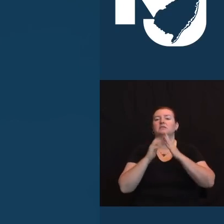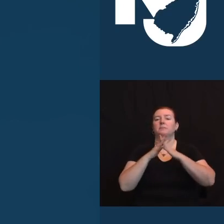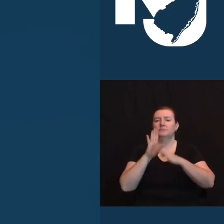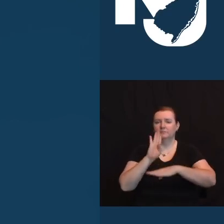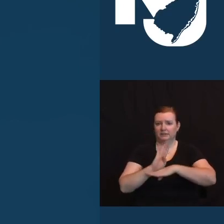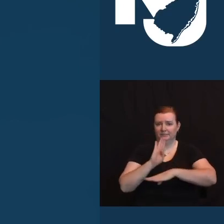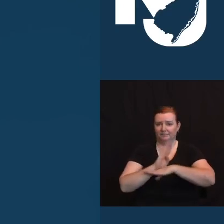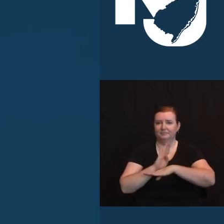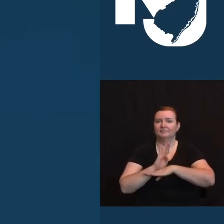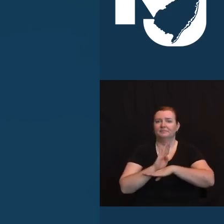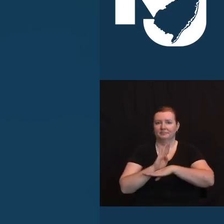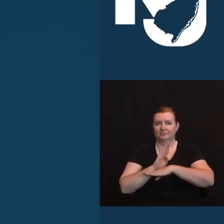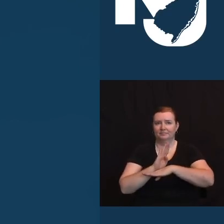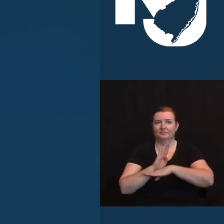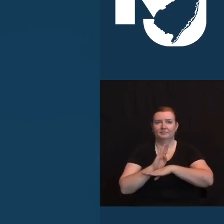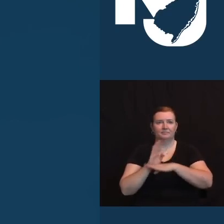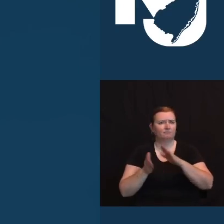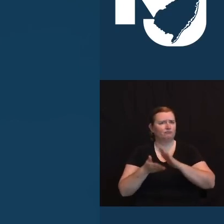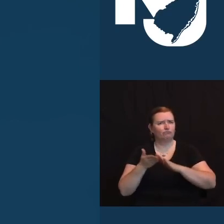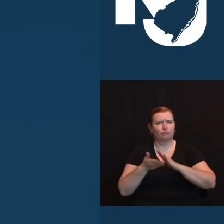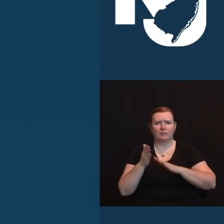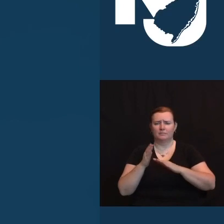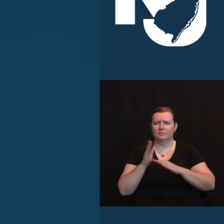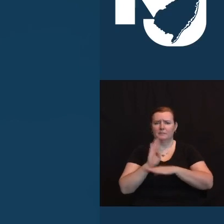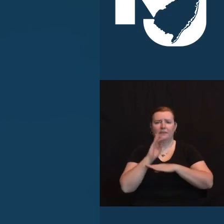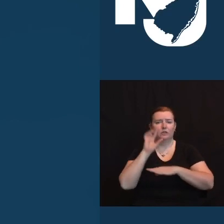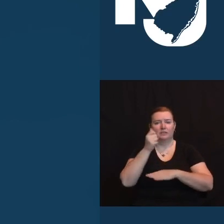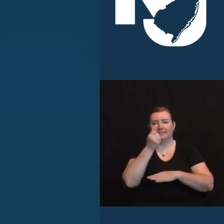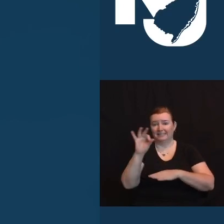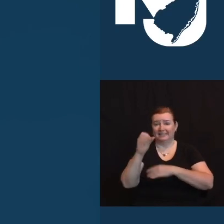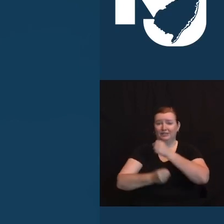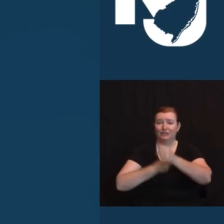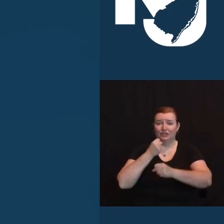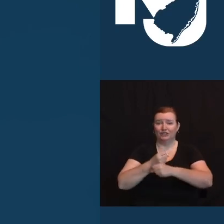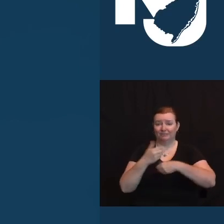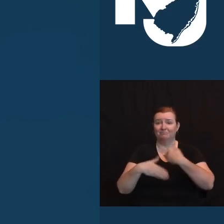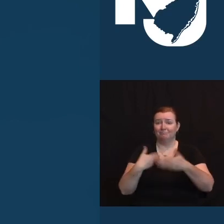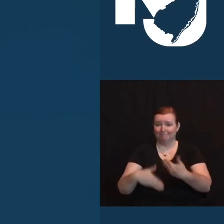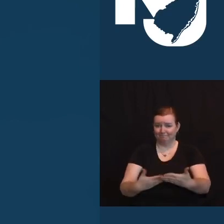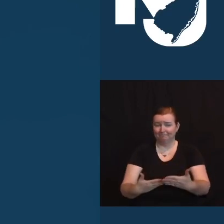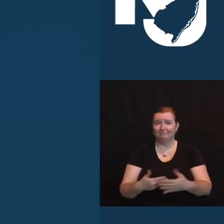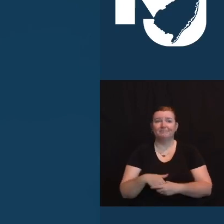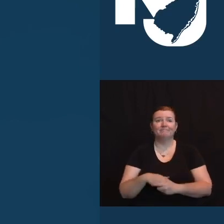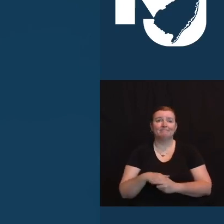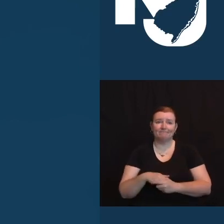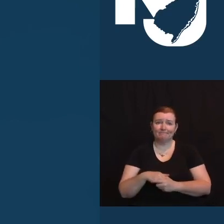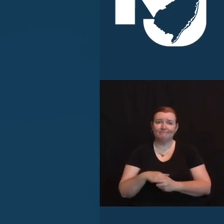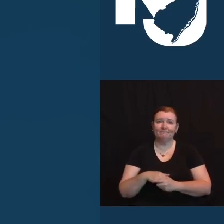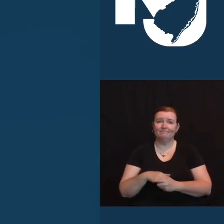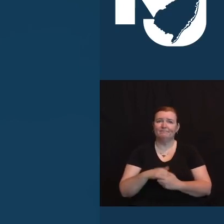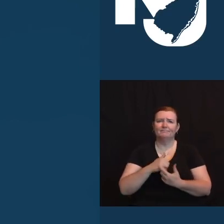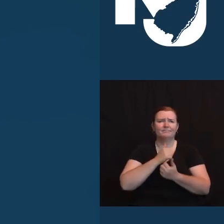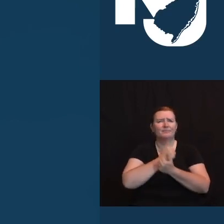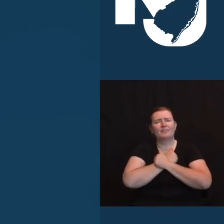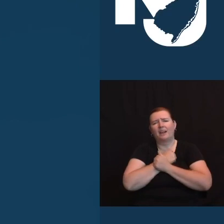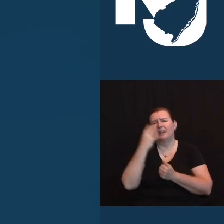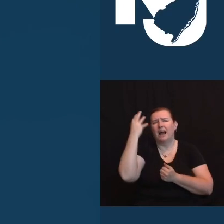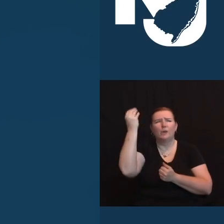than 19 years. Even though we lived in the Bergen County suburbs, Winston was an outdoorsman, as you can